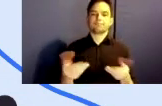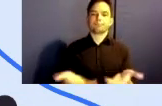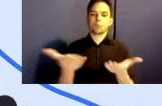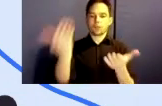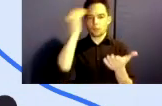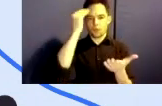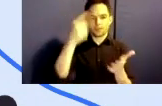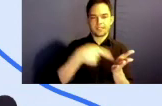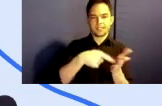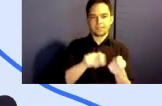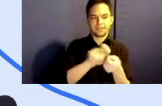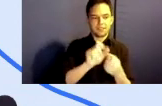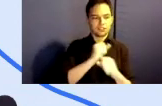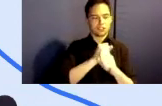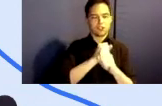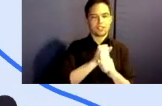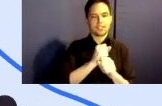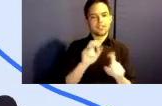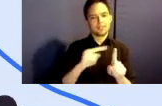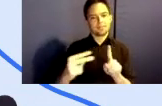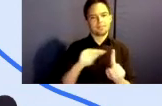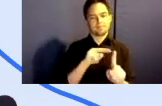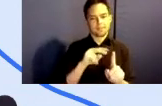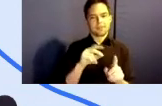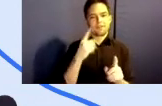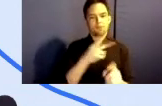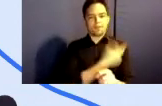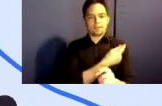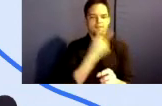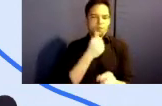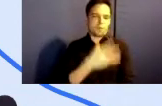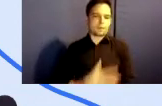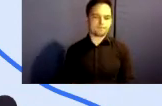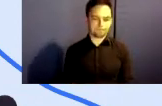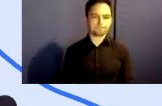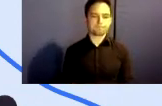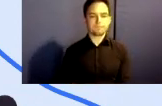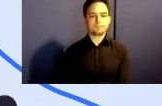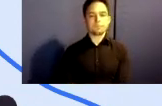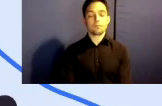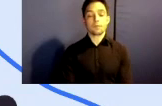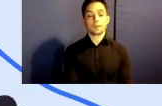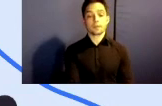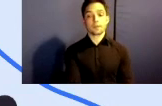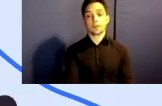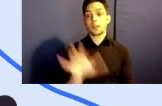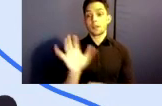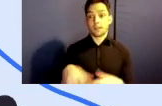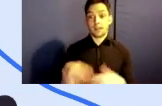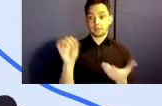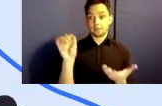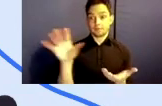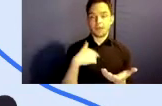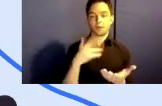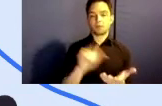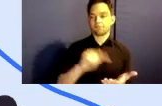security dimensions of vaccination for women. So with that, I am going to hand over